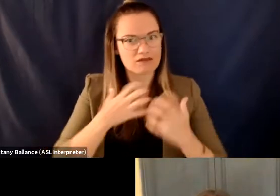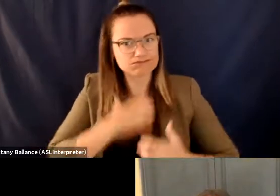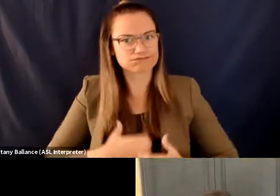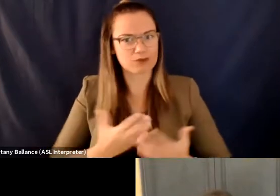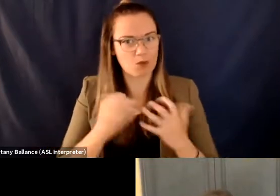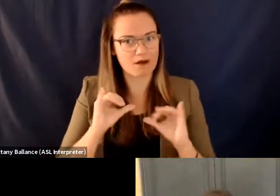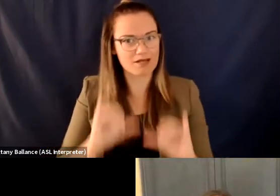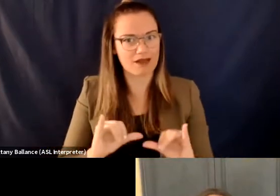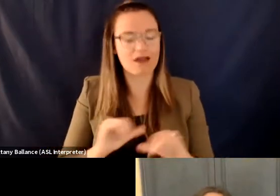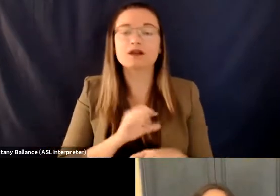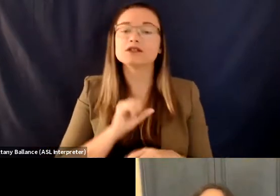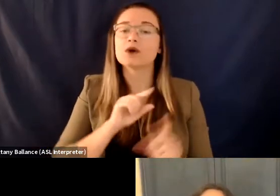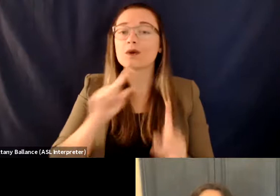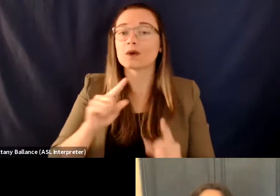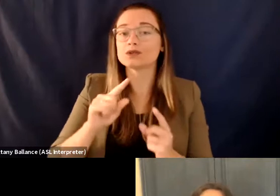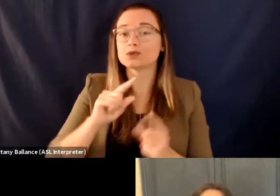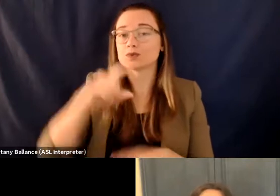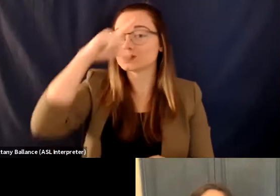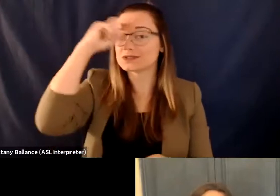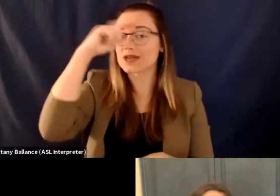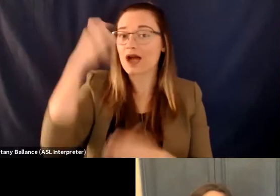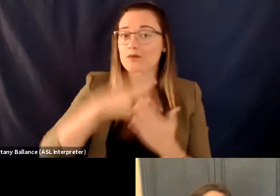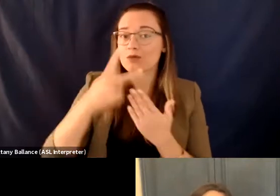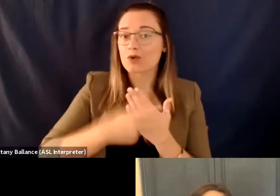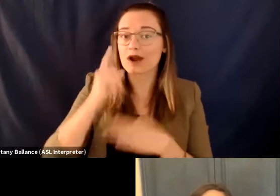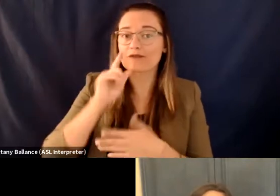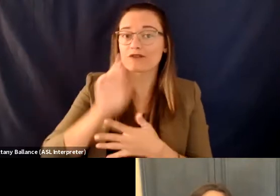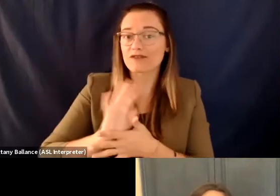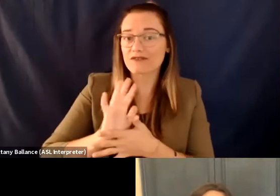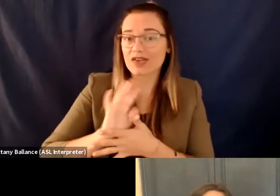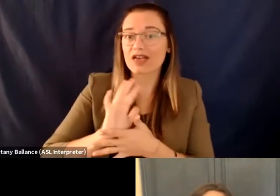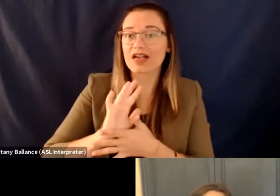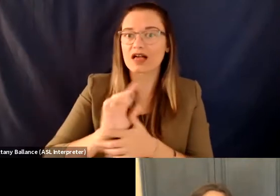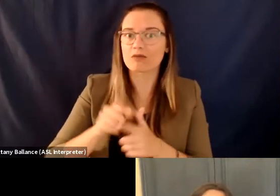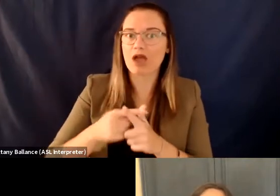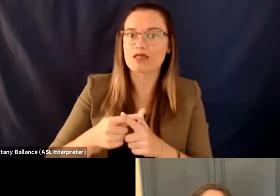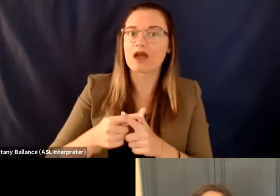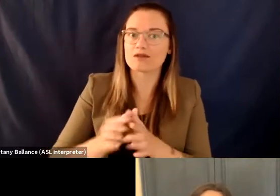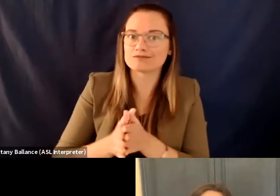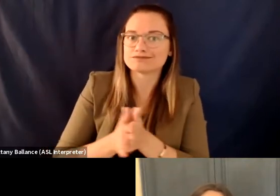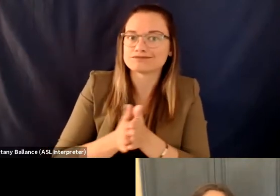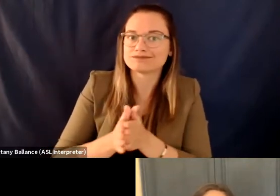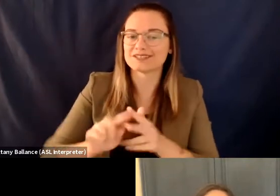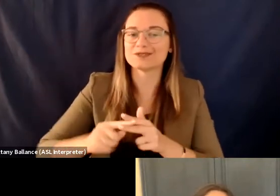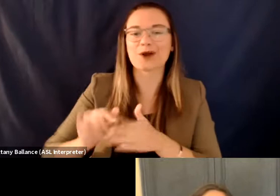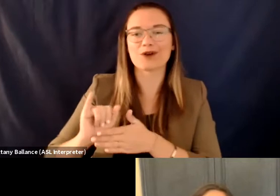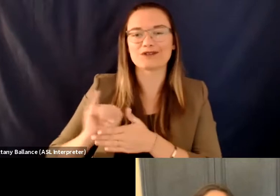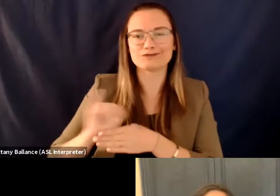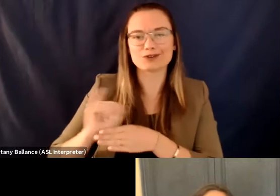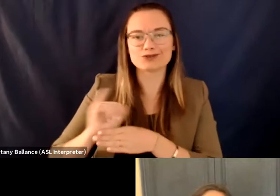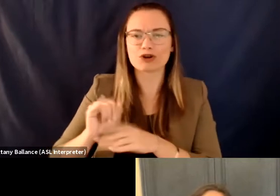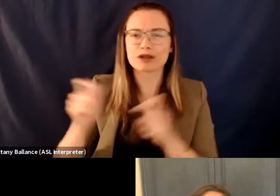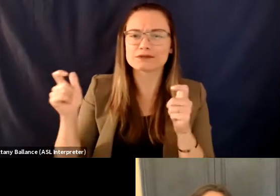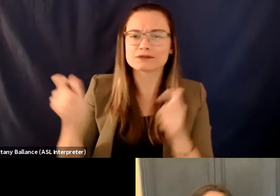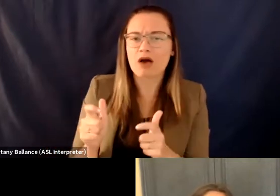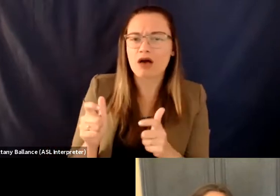to a summer program for film and got the bug and ended up interning at a very small